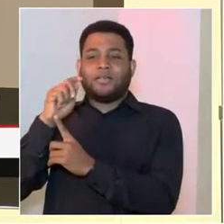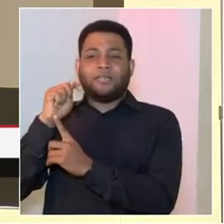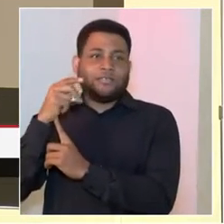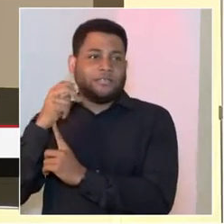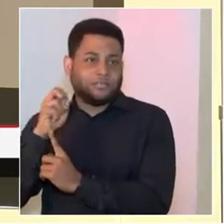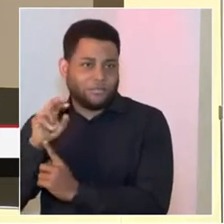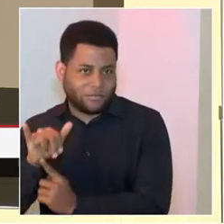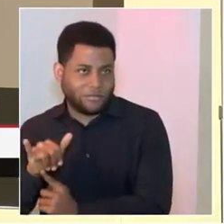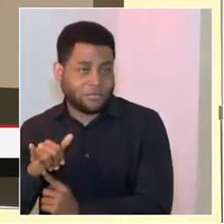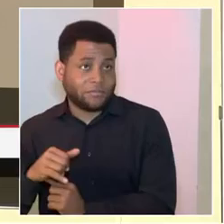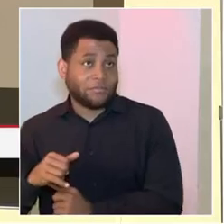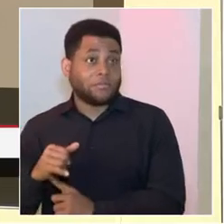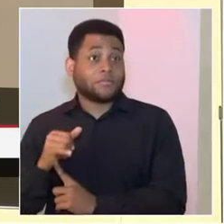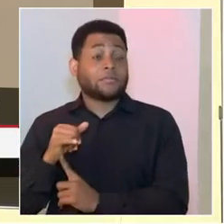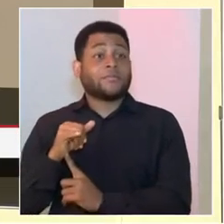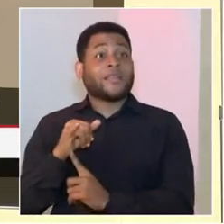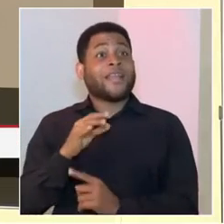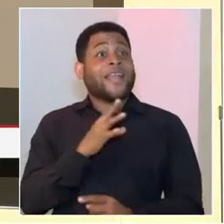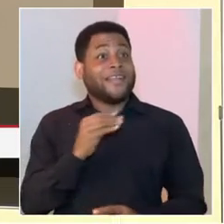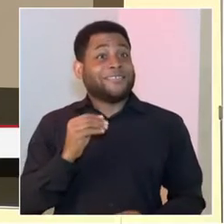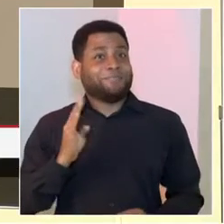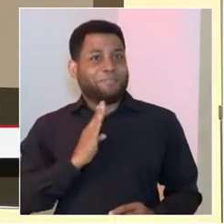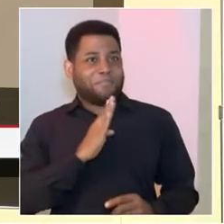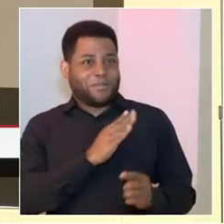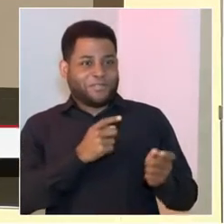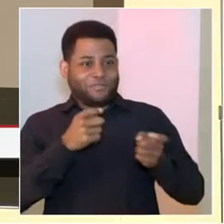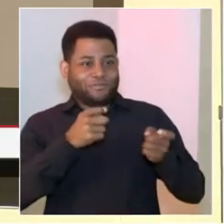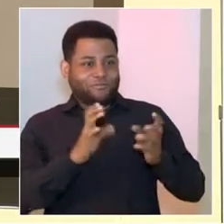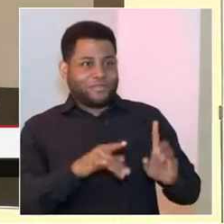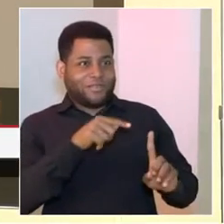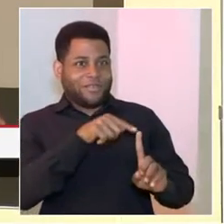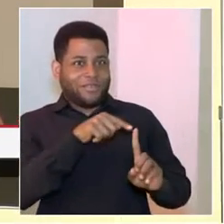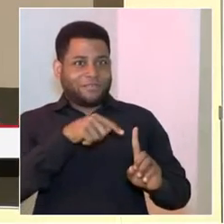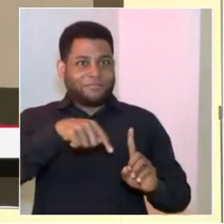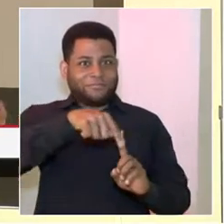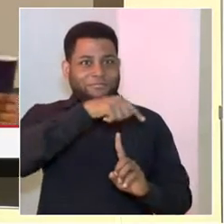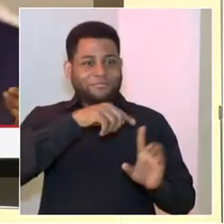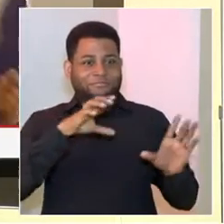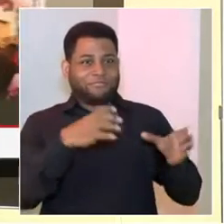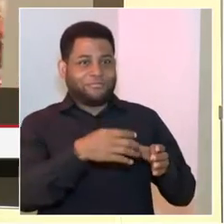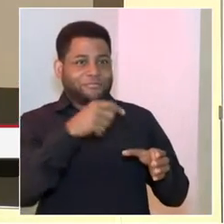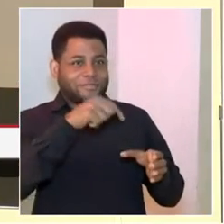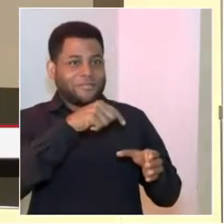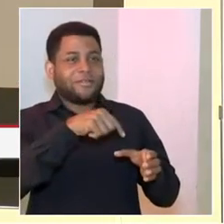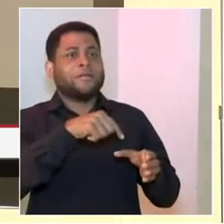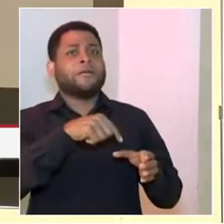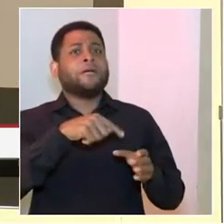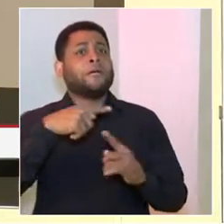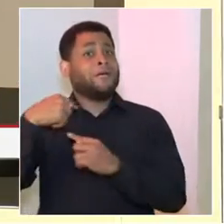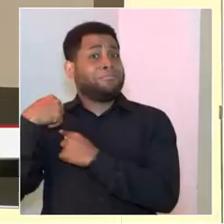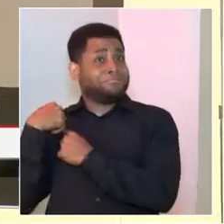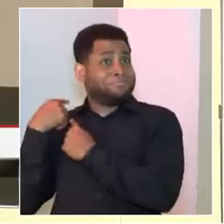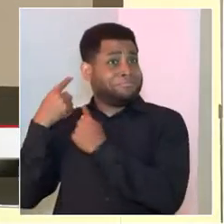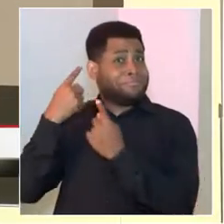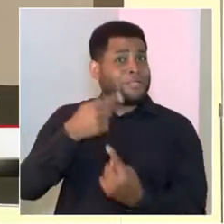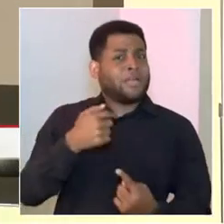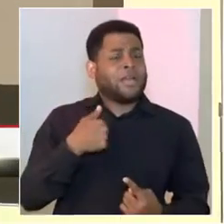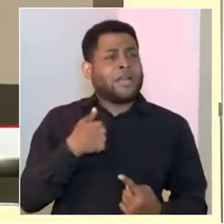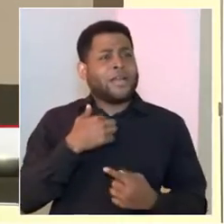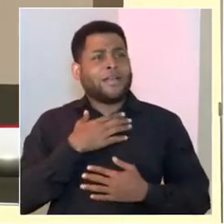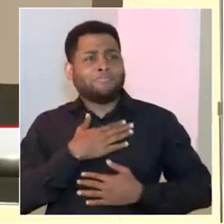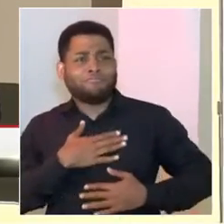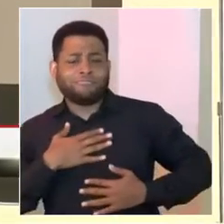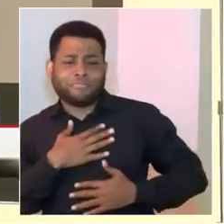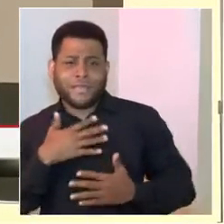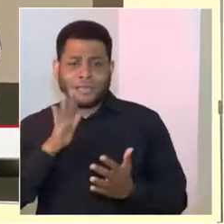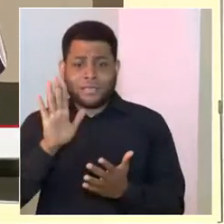the outstanding team at the DC bid. I have had the opportunity to read this report,